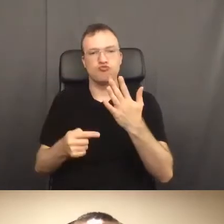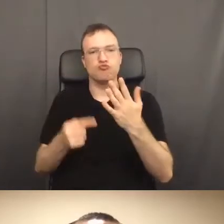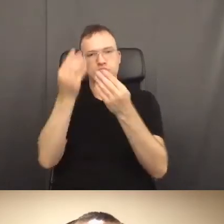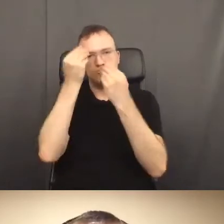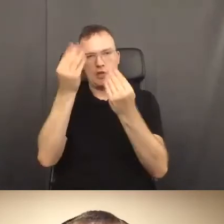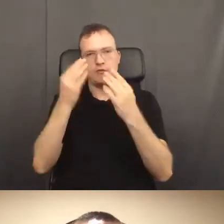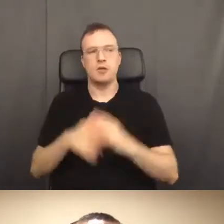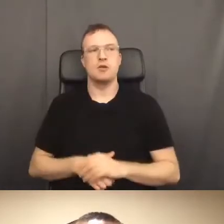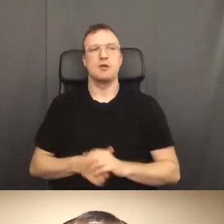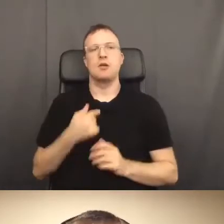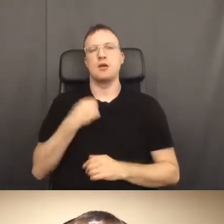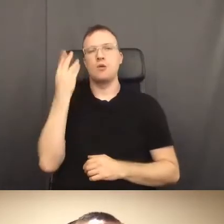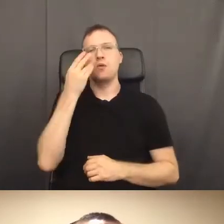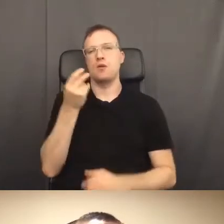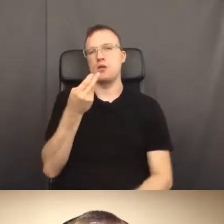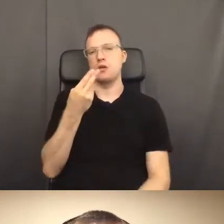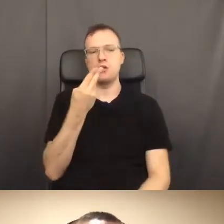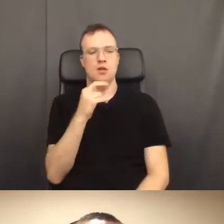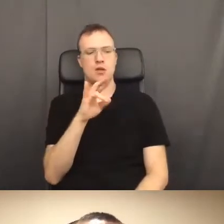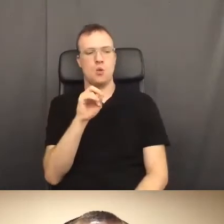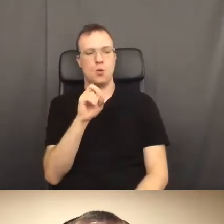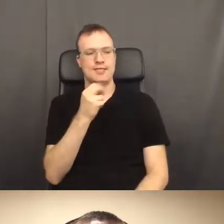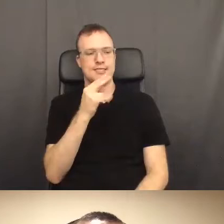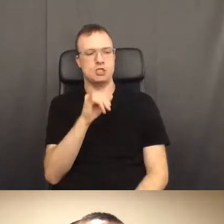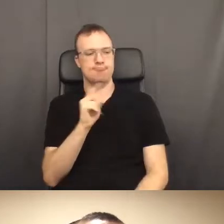wonder, Hiroshi, if there was any